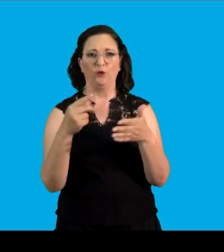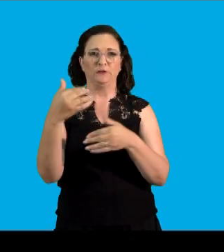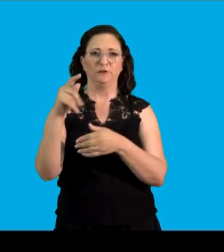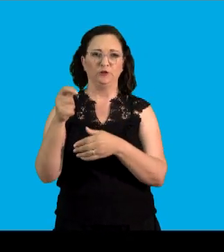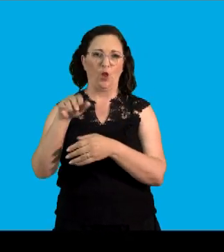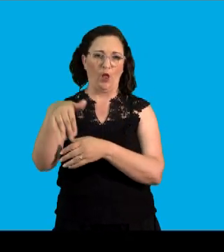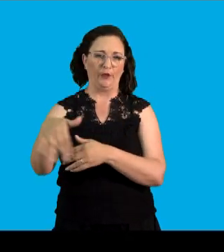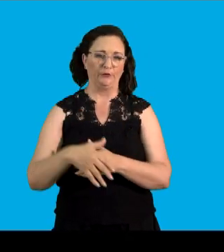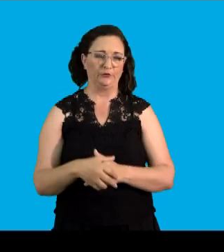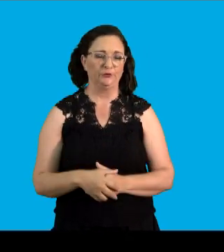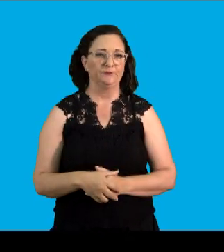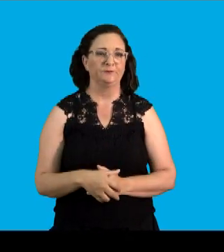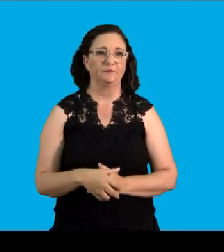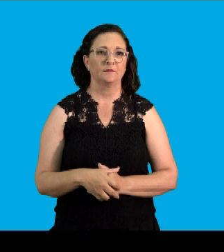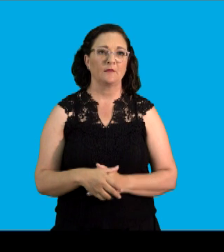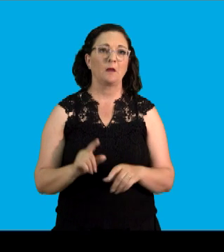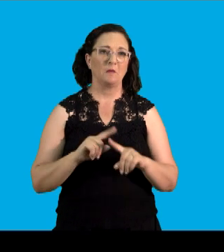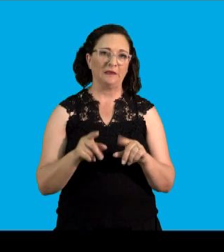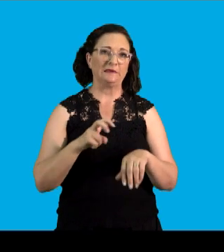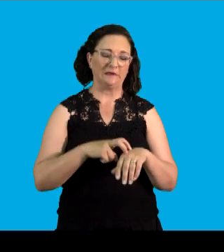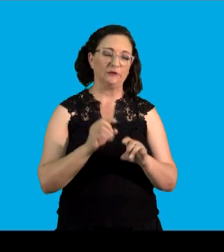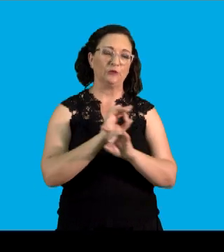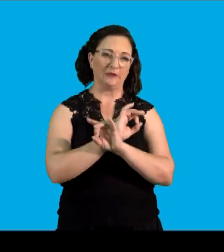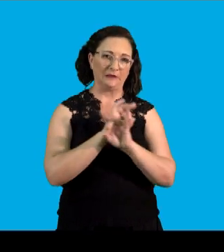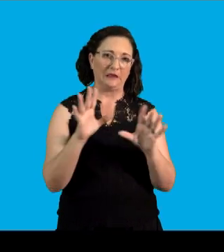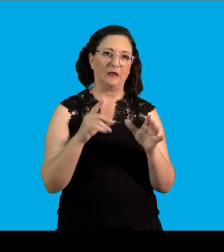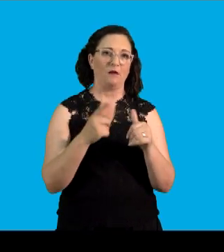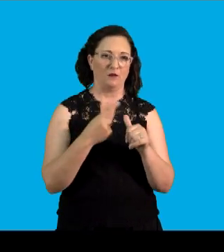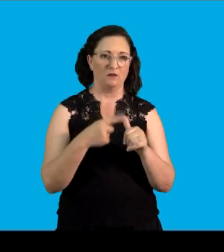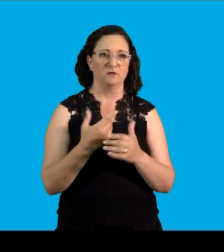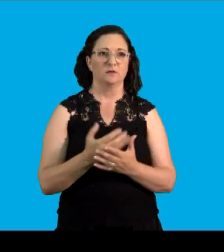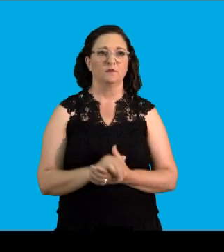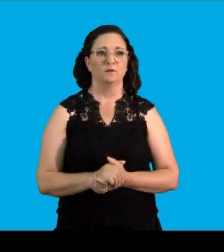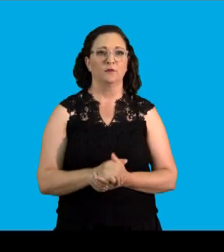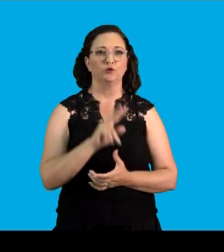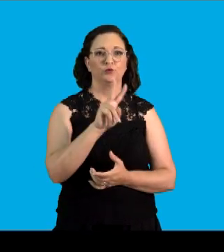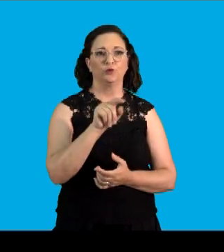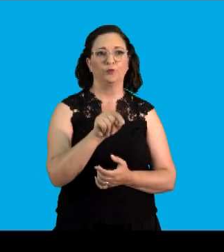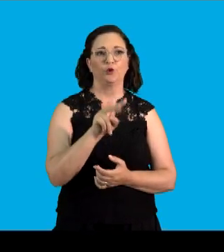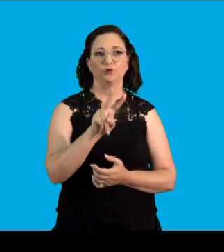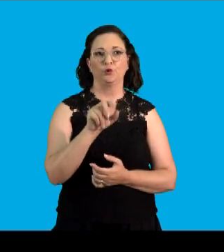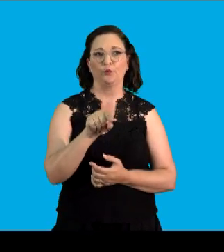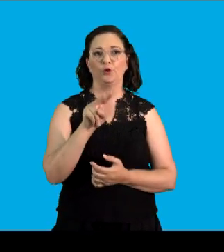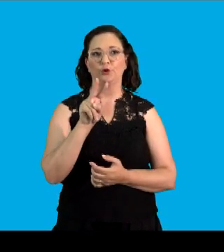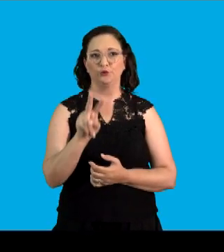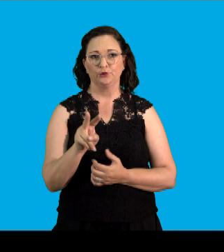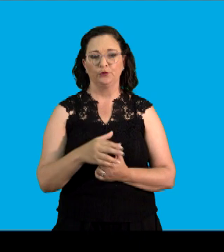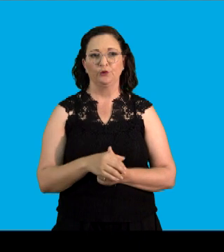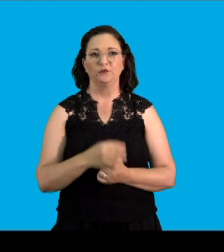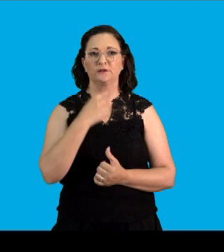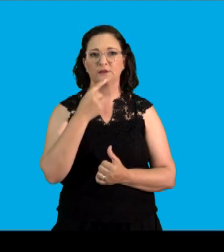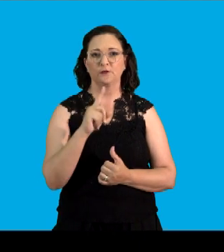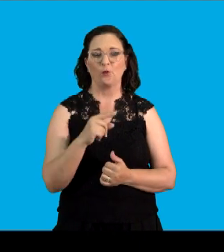have to link, but they must be clear. Remember, they must be clear. You can do that. 2.2.2 suggests the